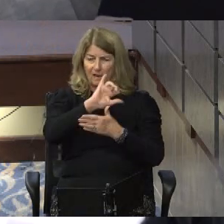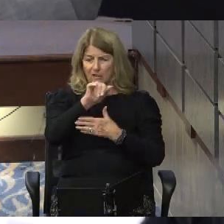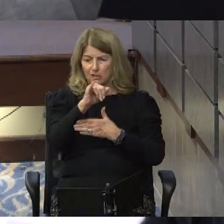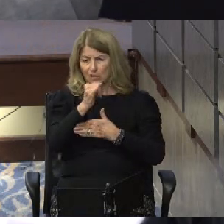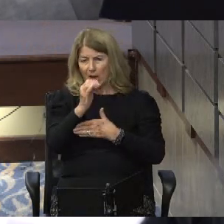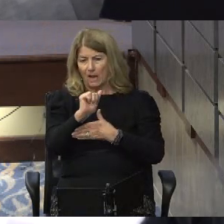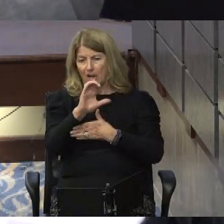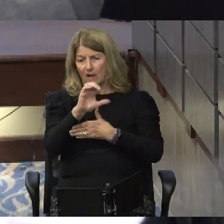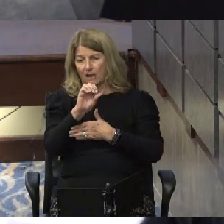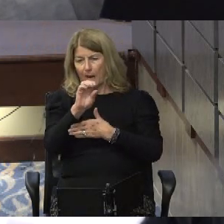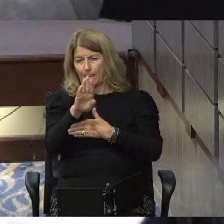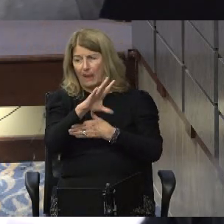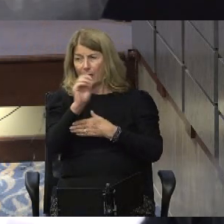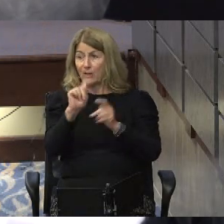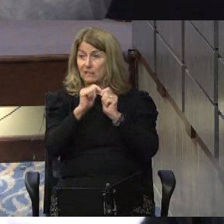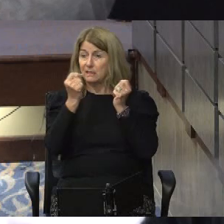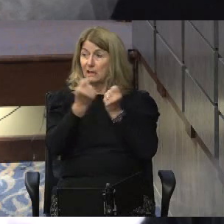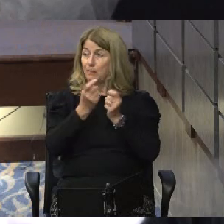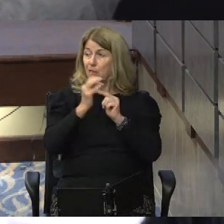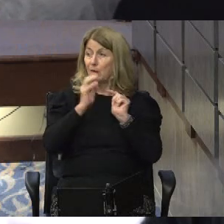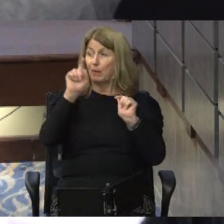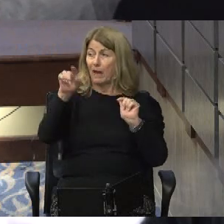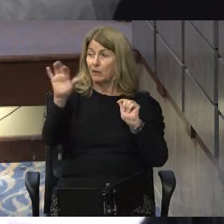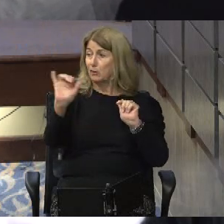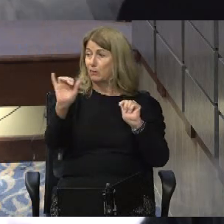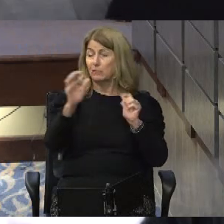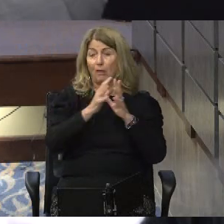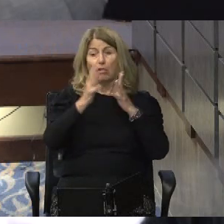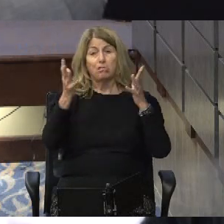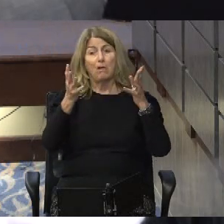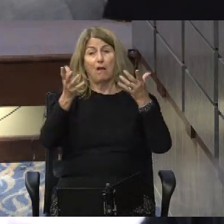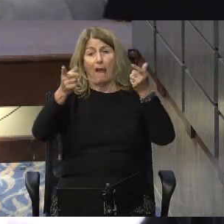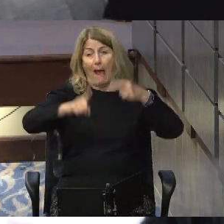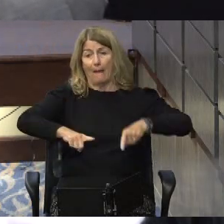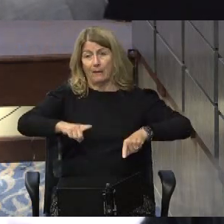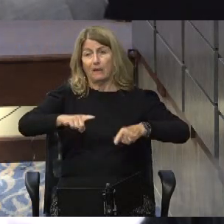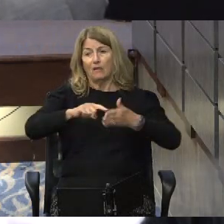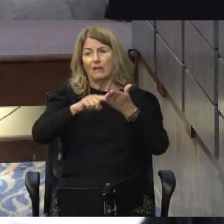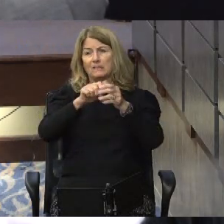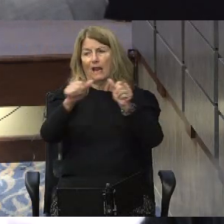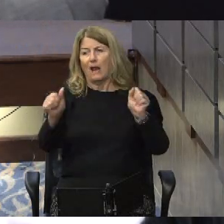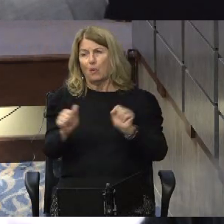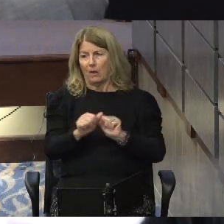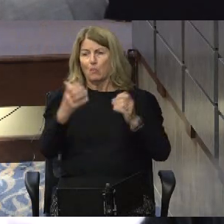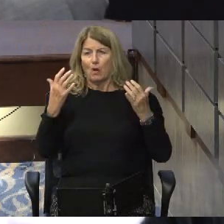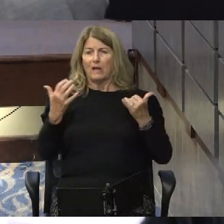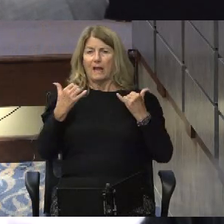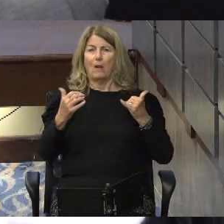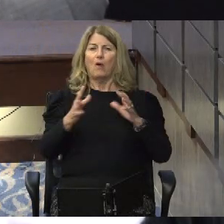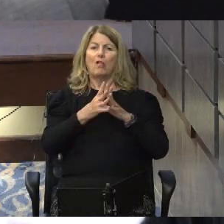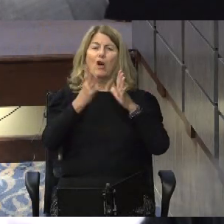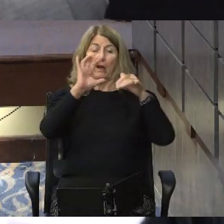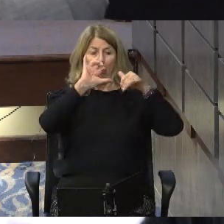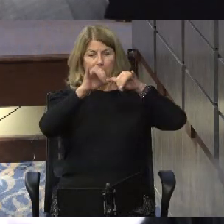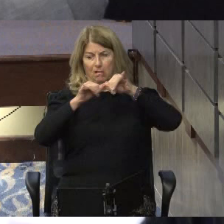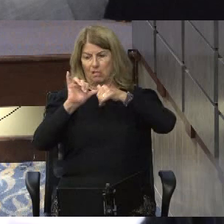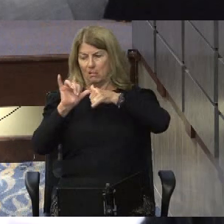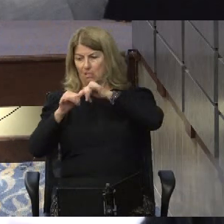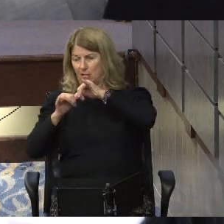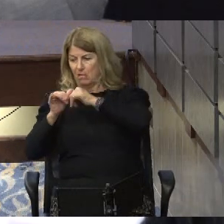as well. There's a whole lot going on in this space right now. Lots of engineering and infrastructure work being